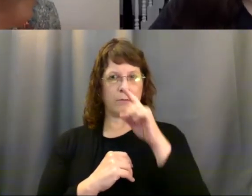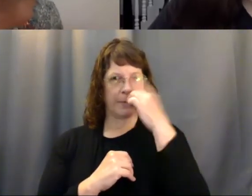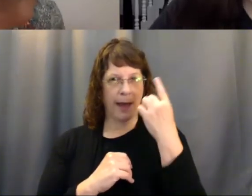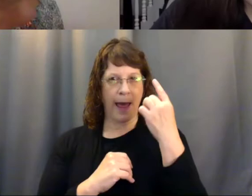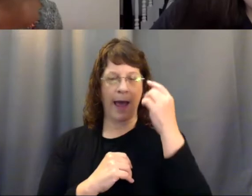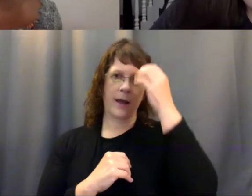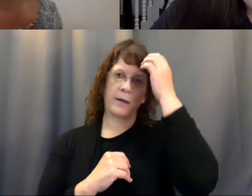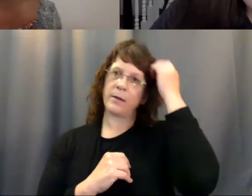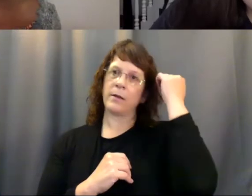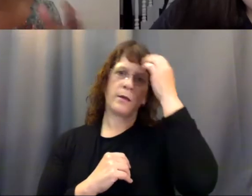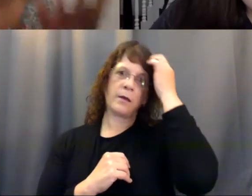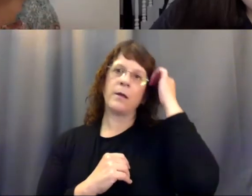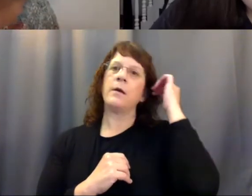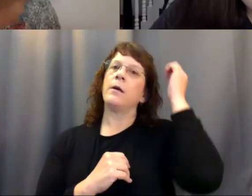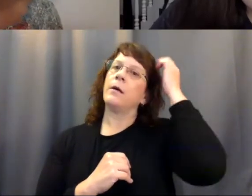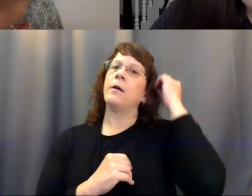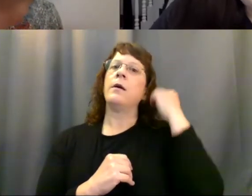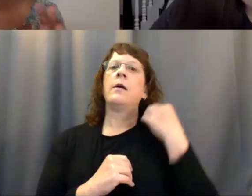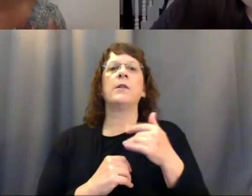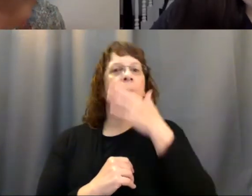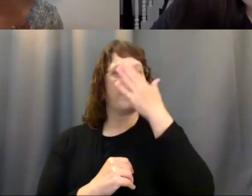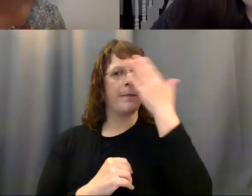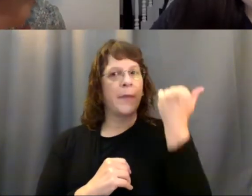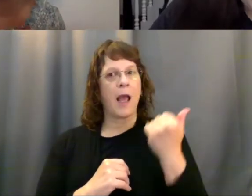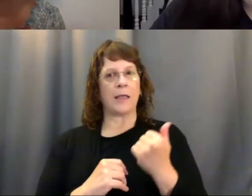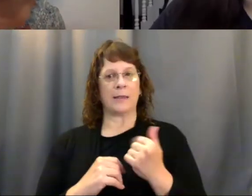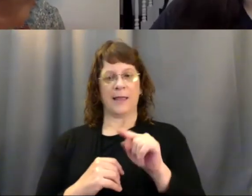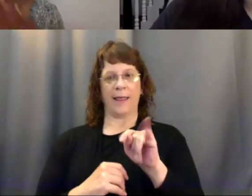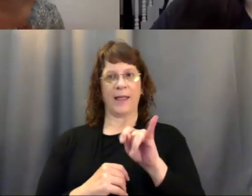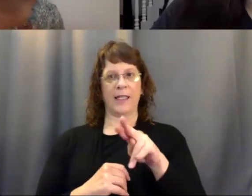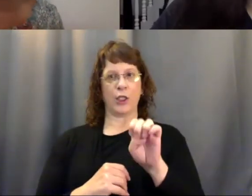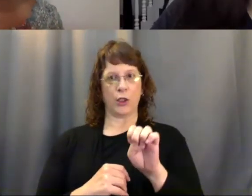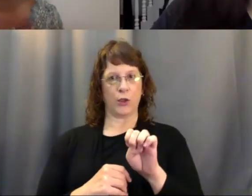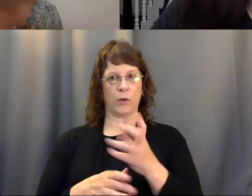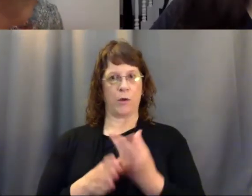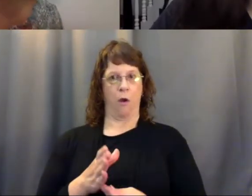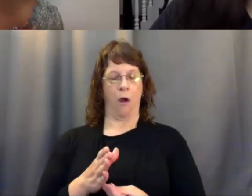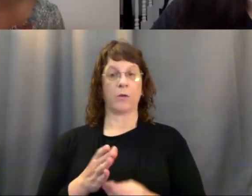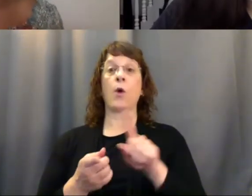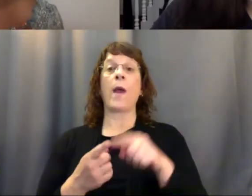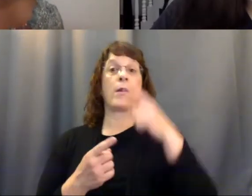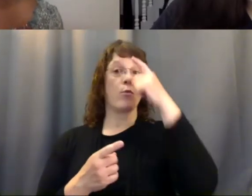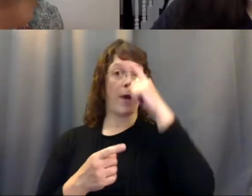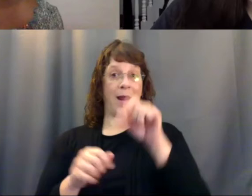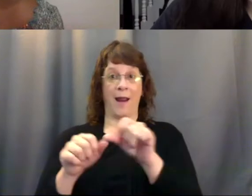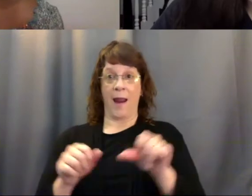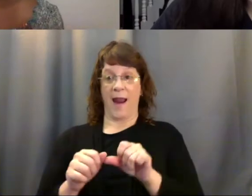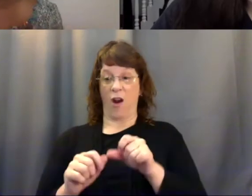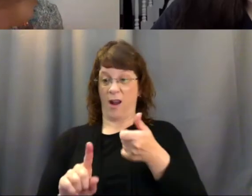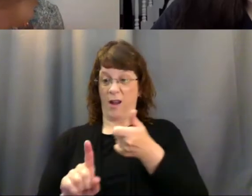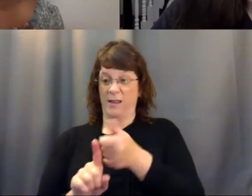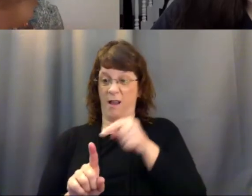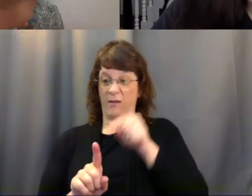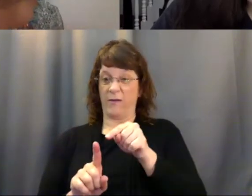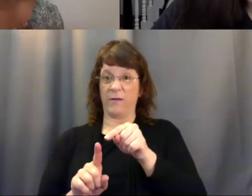So it's mostly because the tissue is gone. So once a brain region is damaged, the